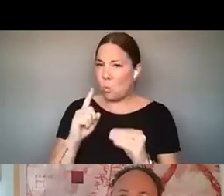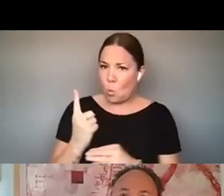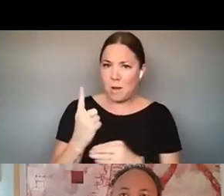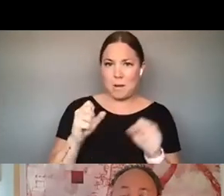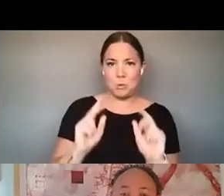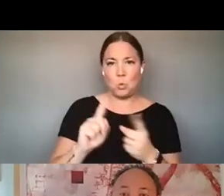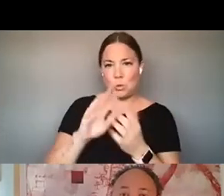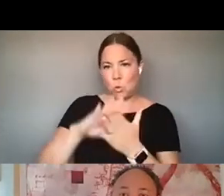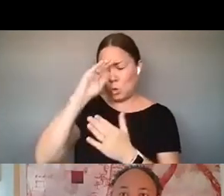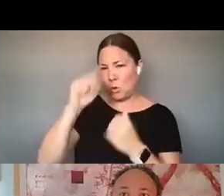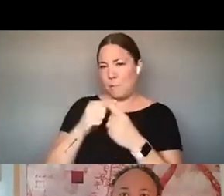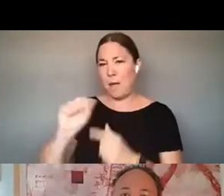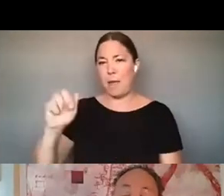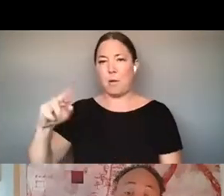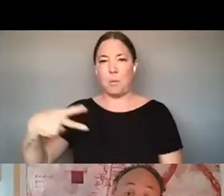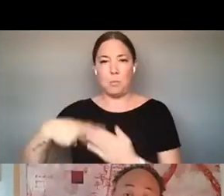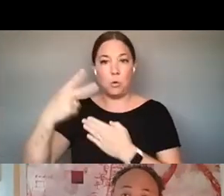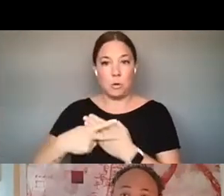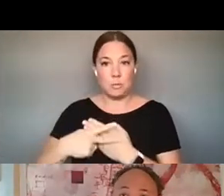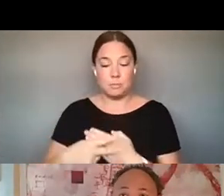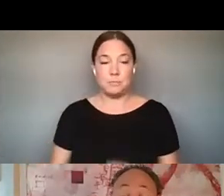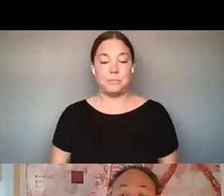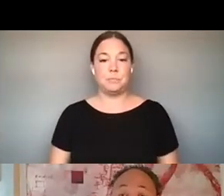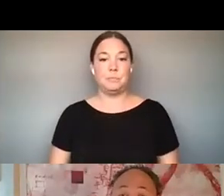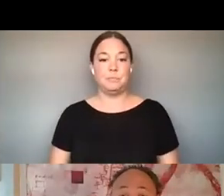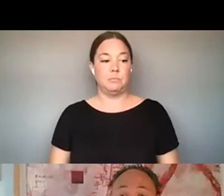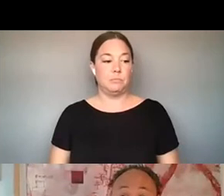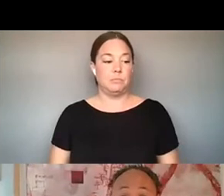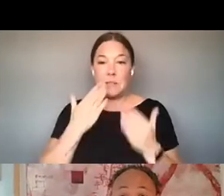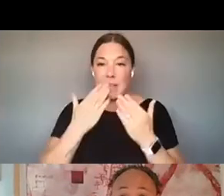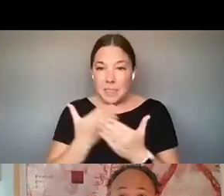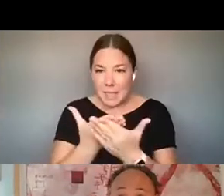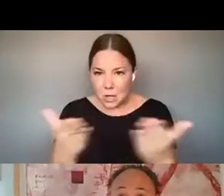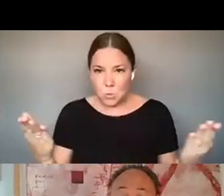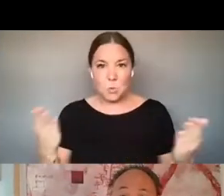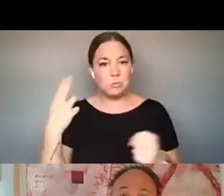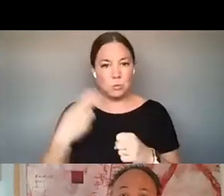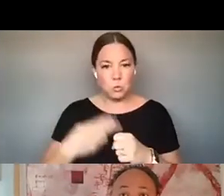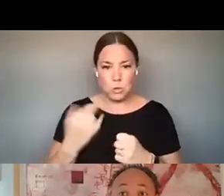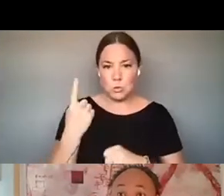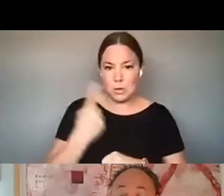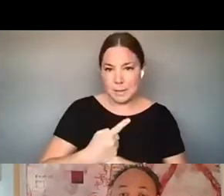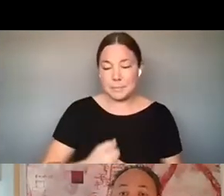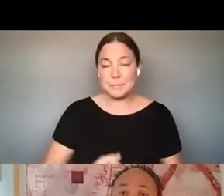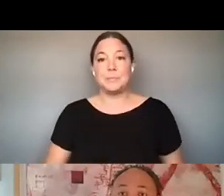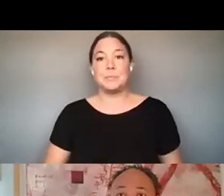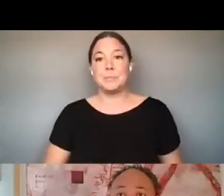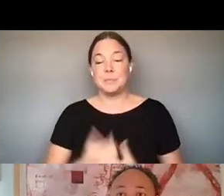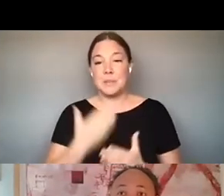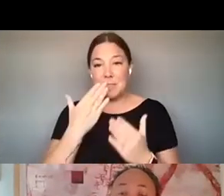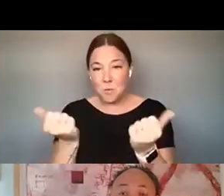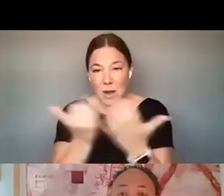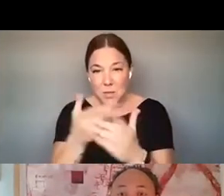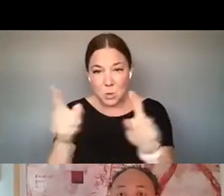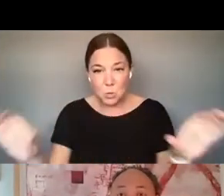about our ARP program. I want to thank you for taking time to be with us here today. I want to thank you for all that you do